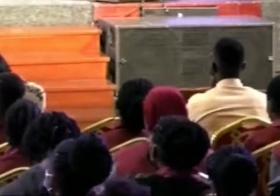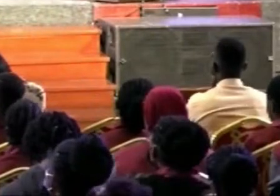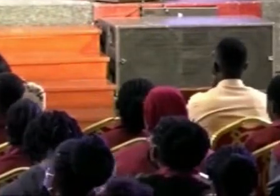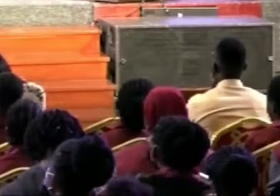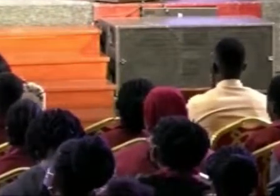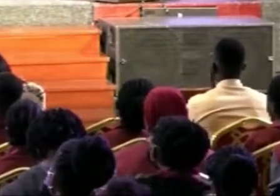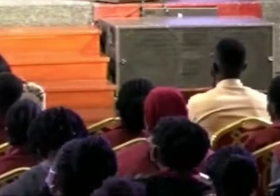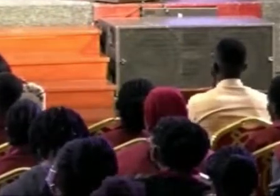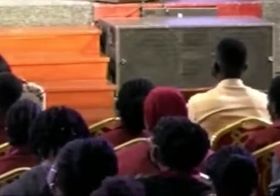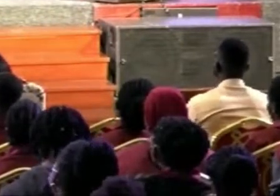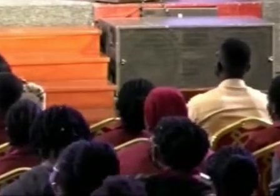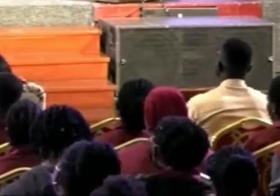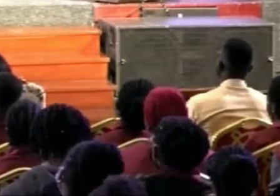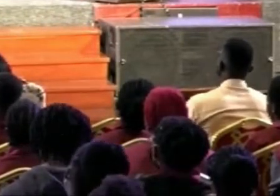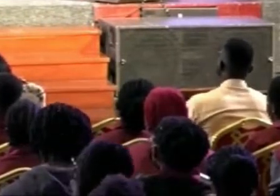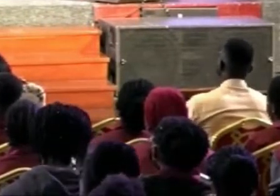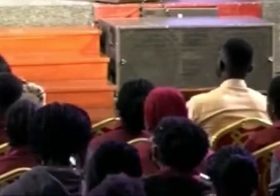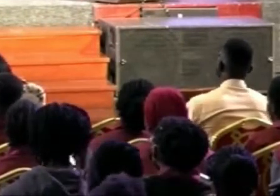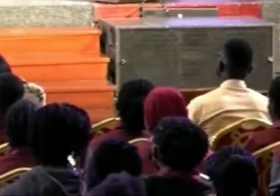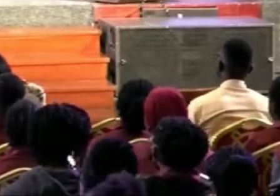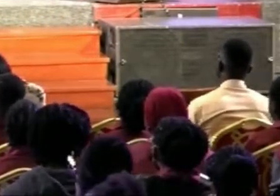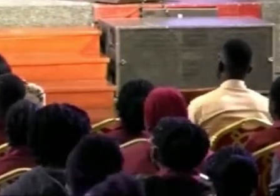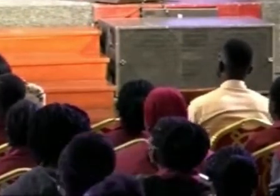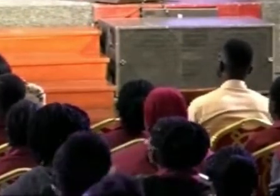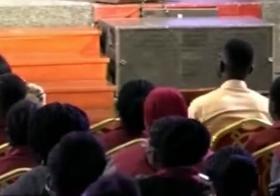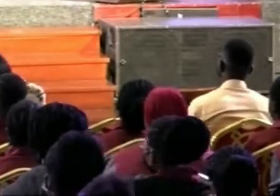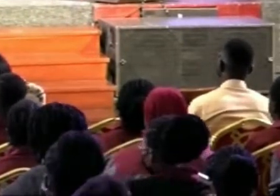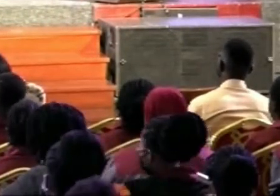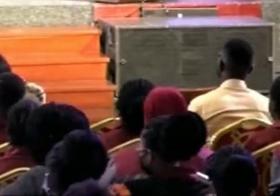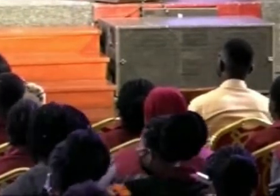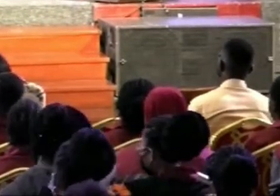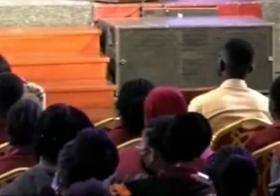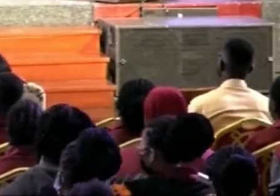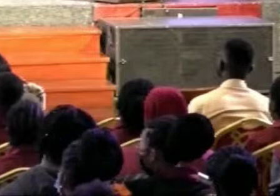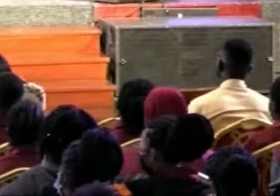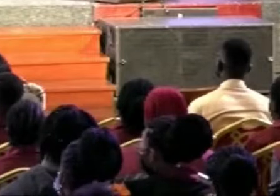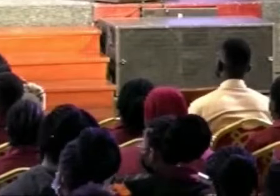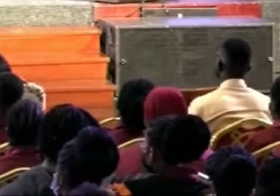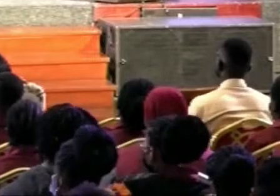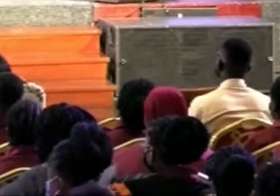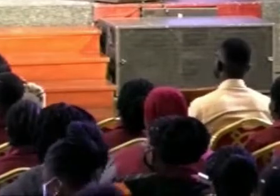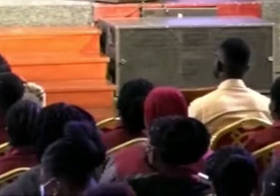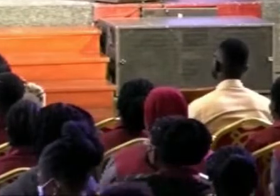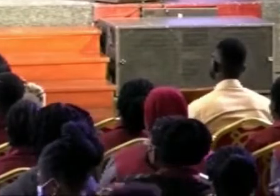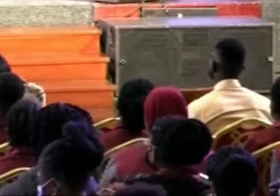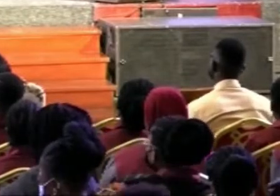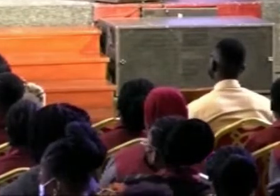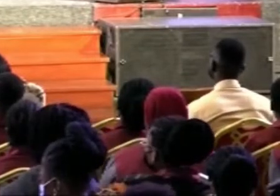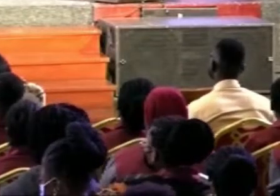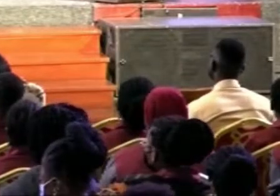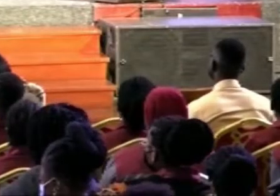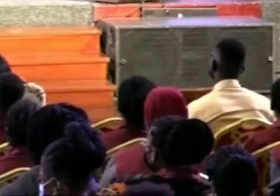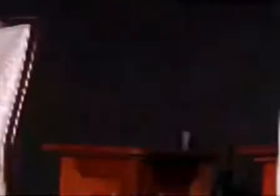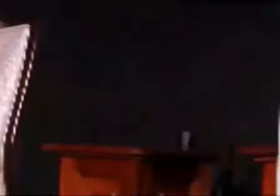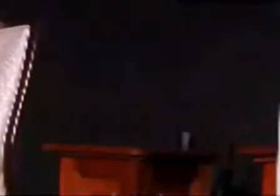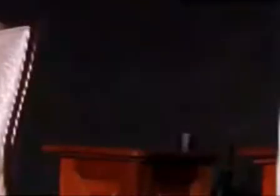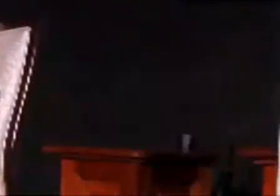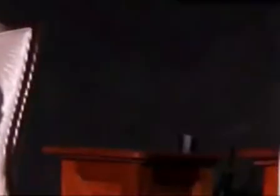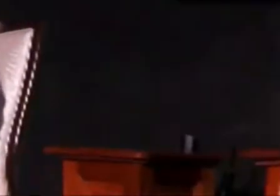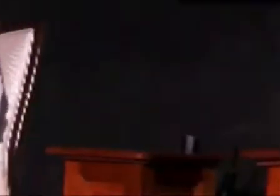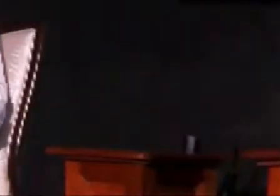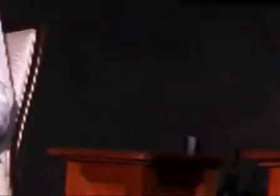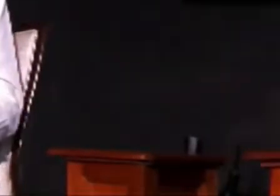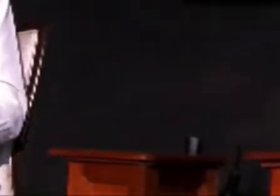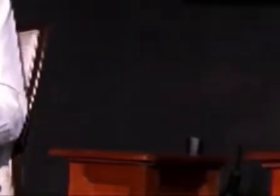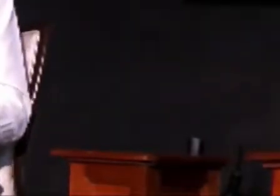Let me say a big thank you to Constance Swanika for your thoughts. You really made my day. Thank you so much, Constance, for these thoughts. Isaac Newman, Isaac